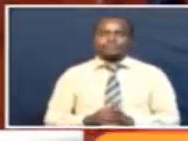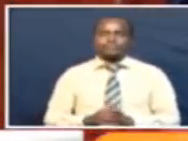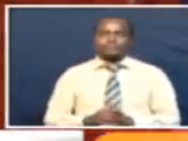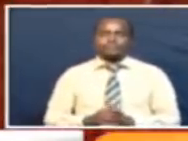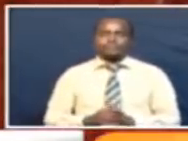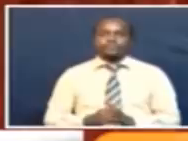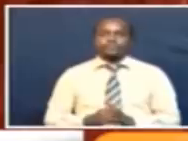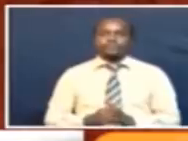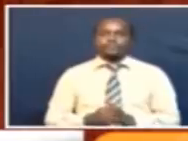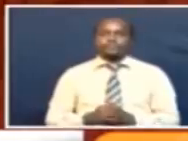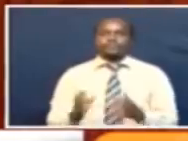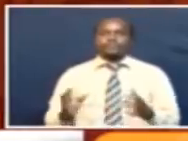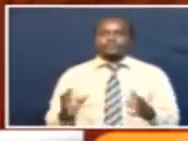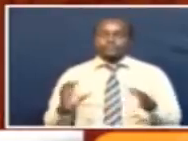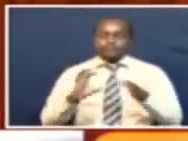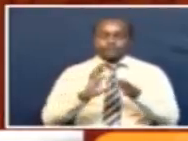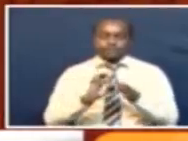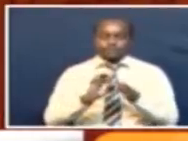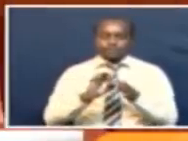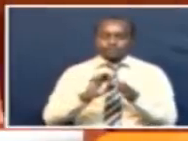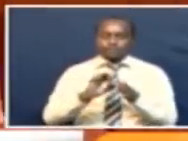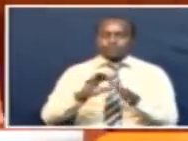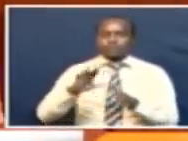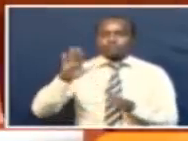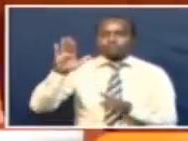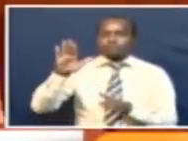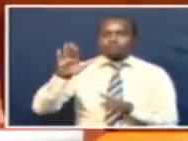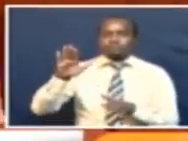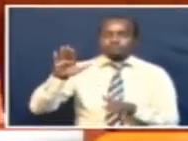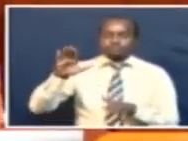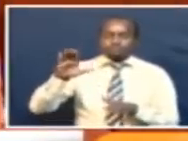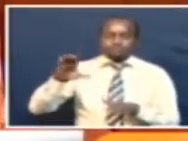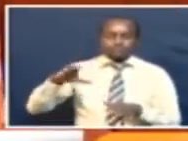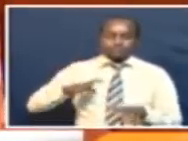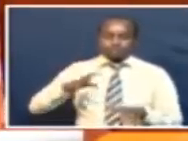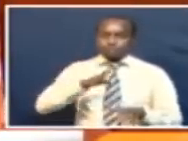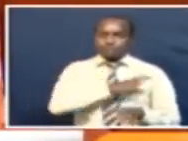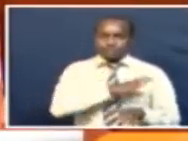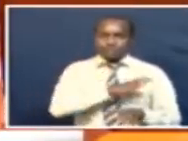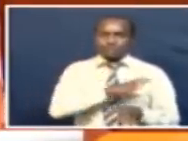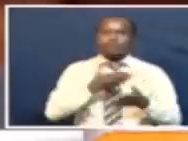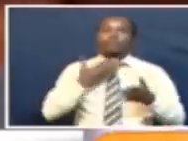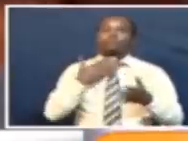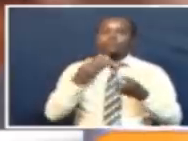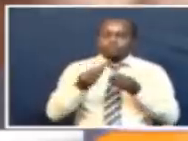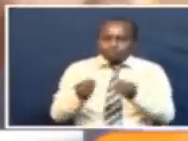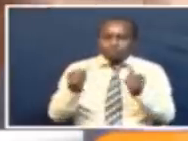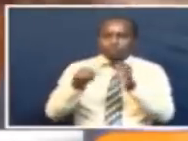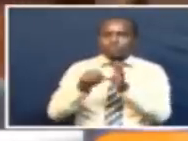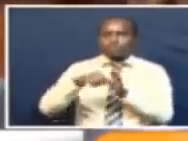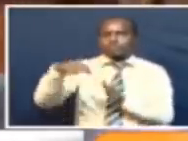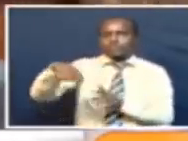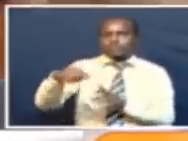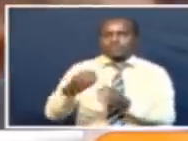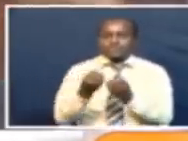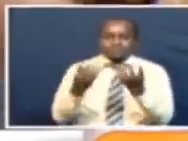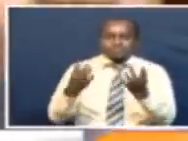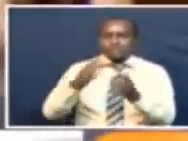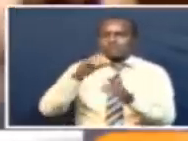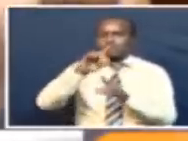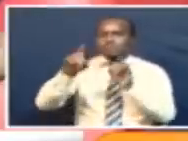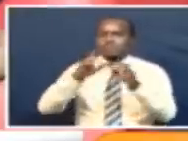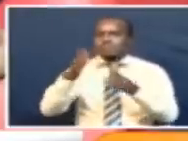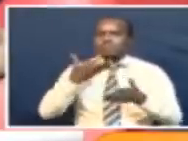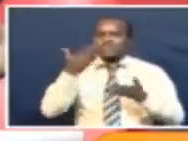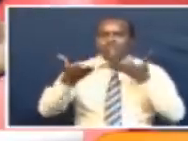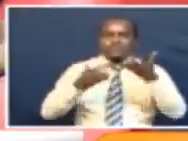As a joint sitting of the National Assembly's Agriculture and Trade sought to unravel the sugar puzzle today, many questions remained